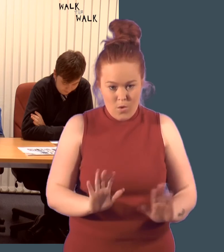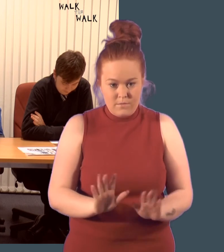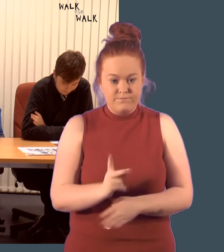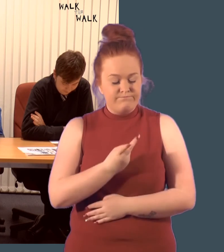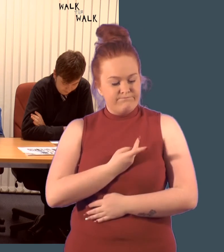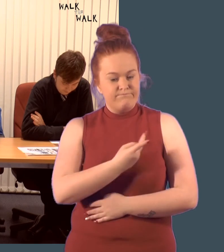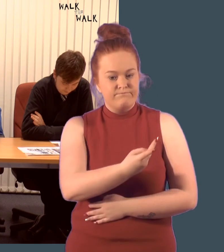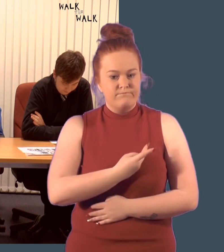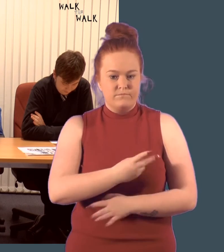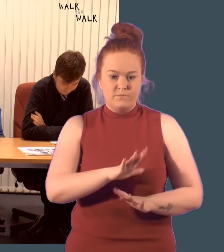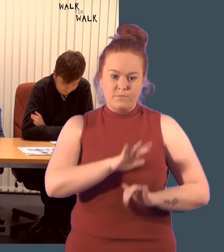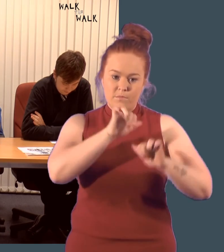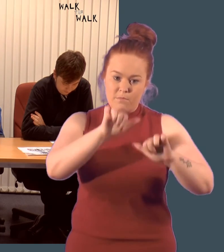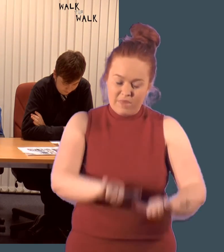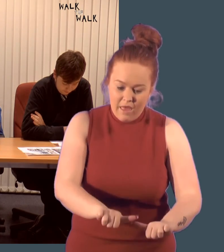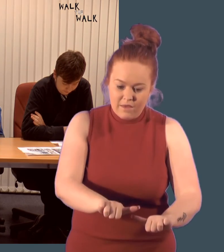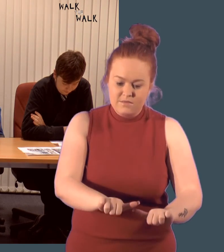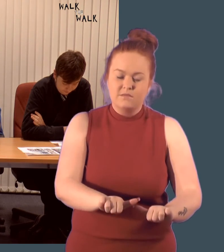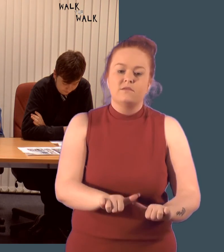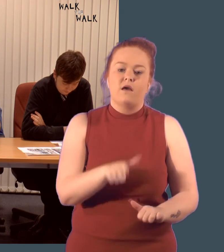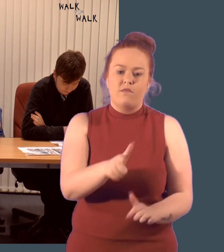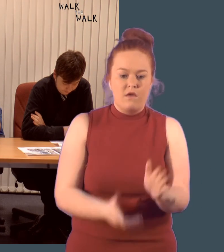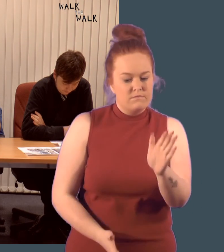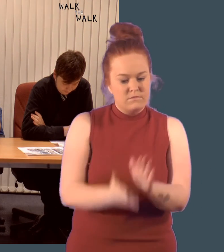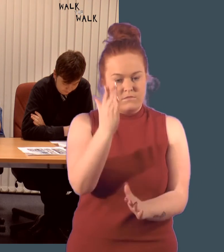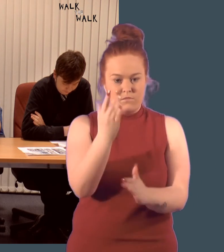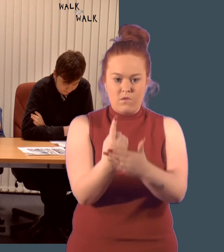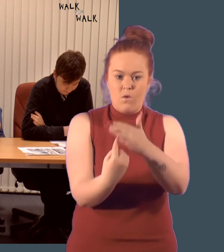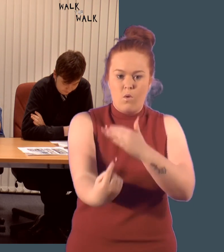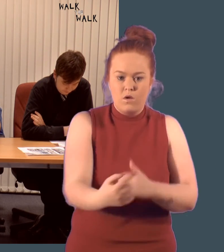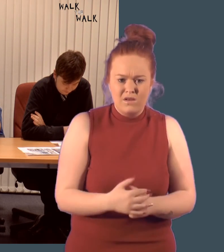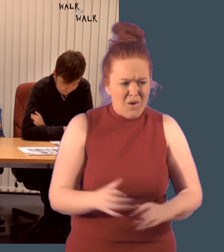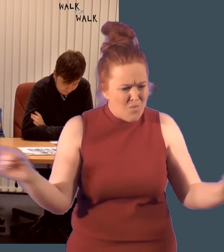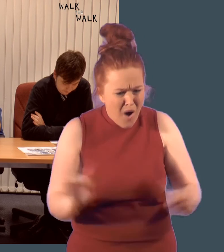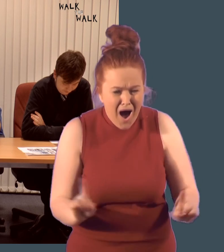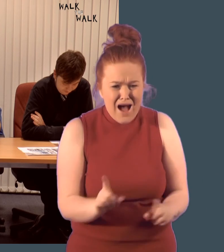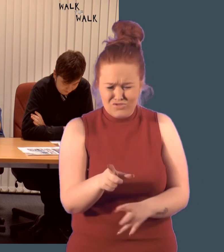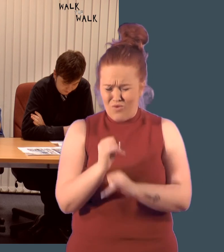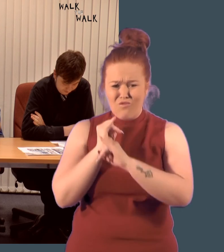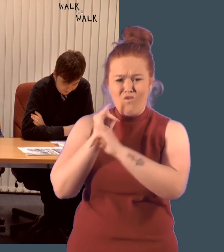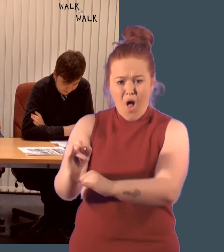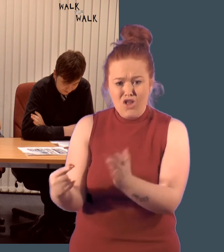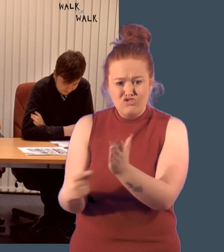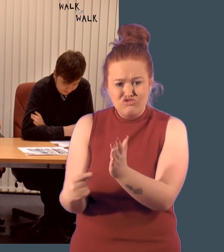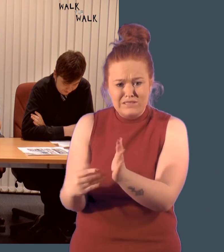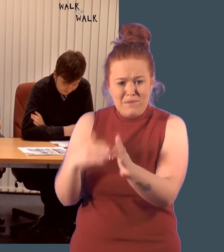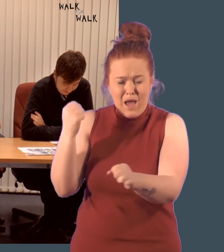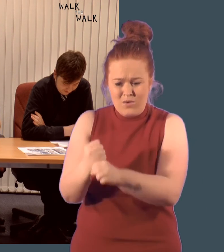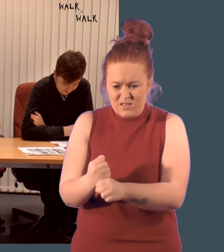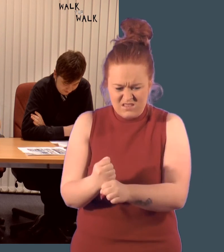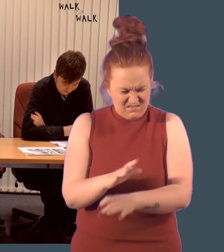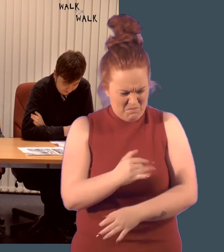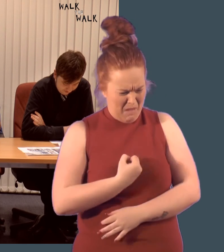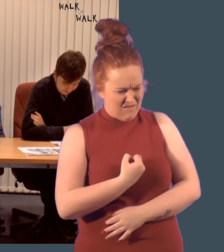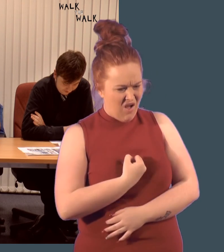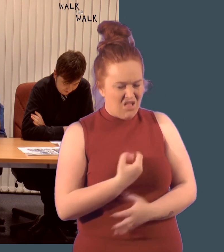and I both blessed their union and sent them on their way. What? This is all your fault, Therese McGowan. My